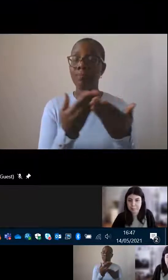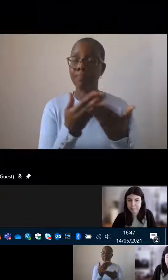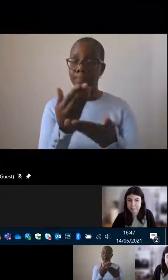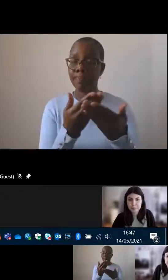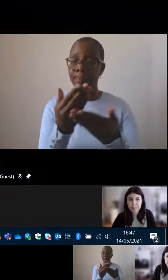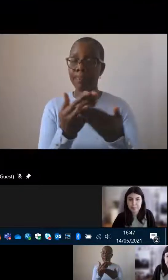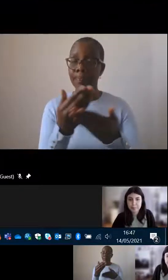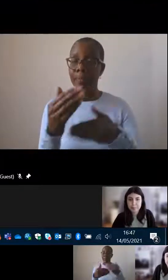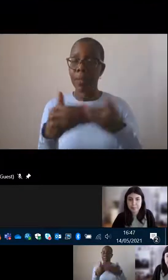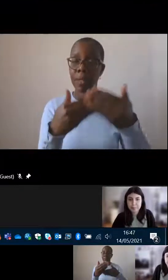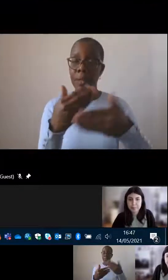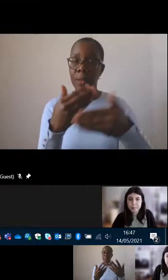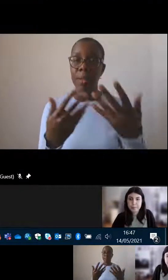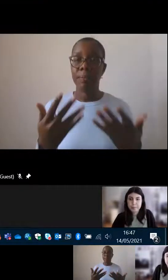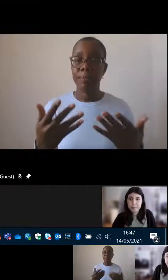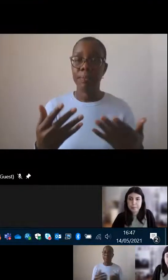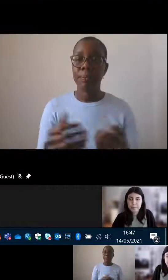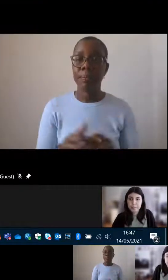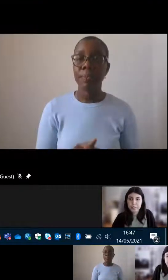webinar.